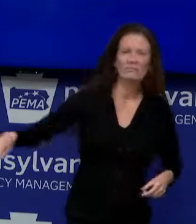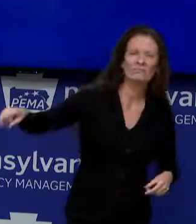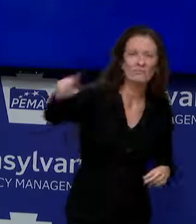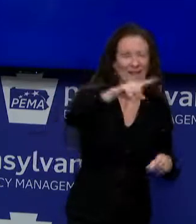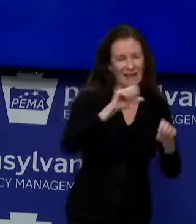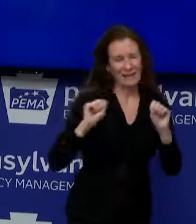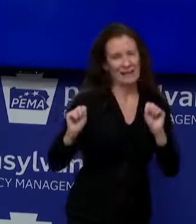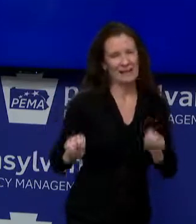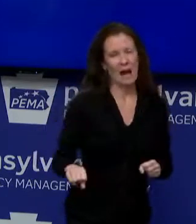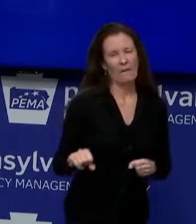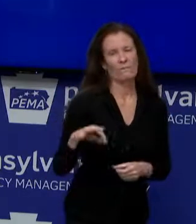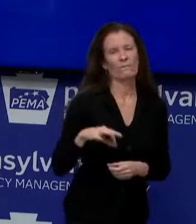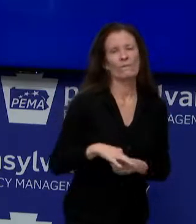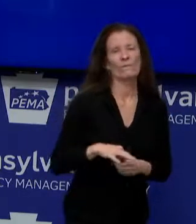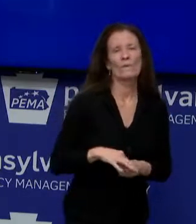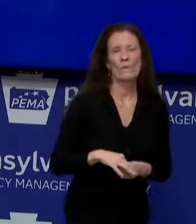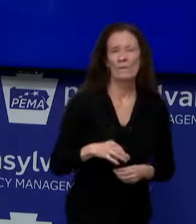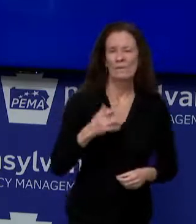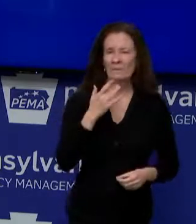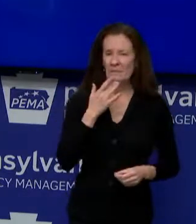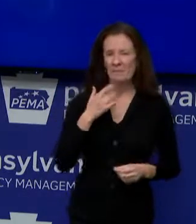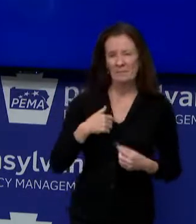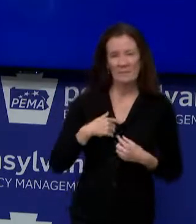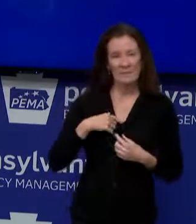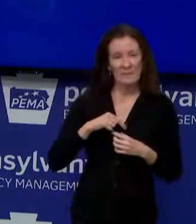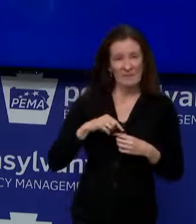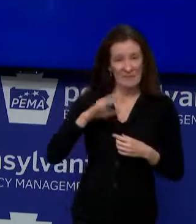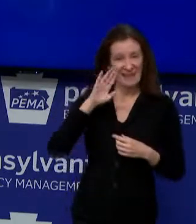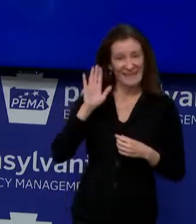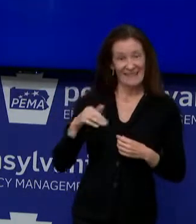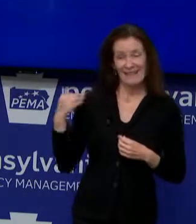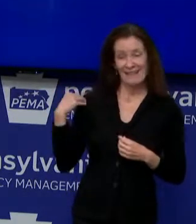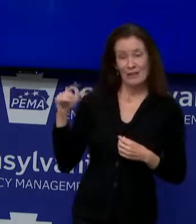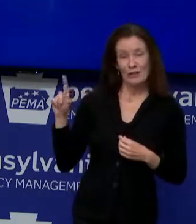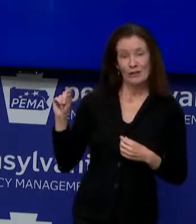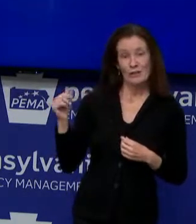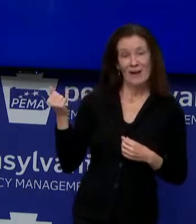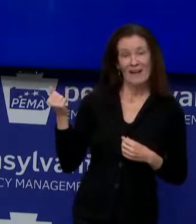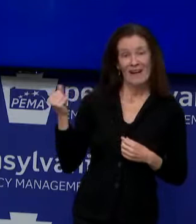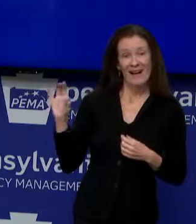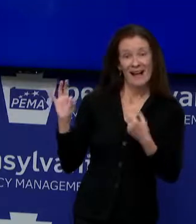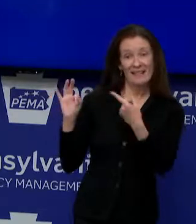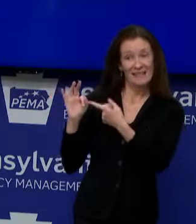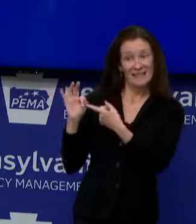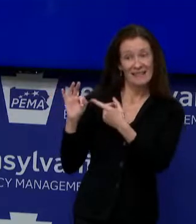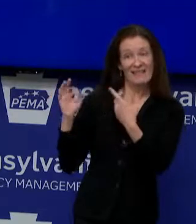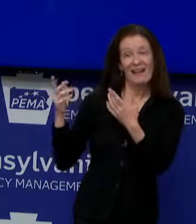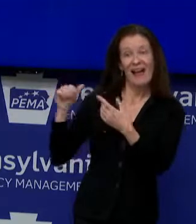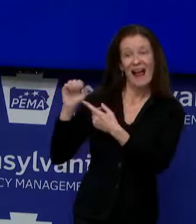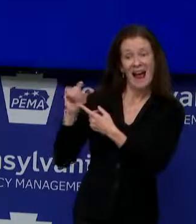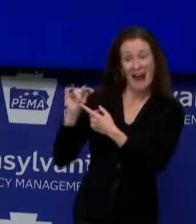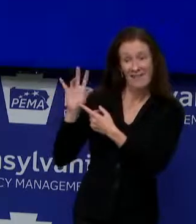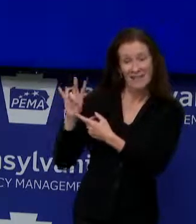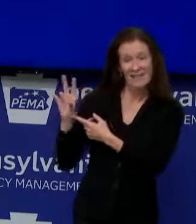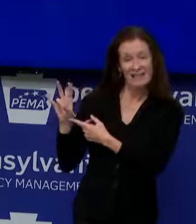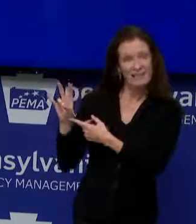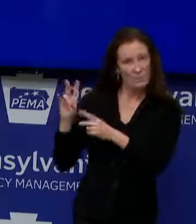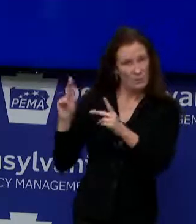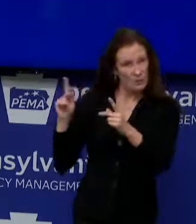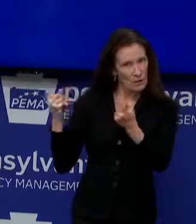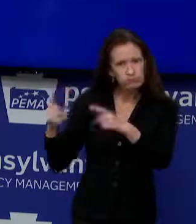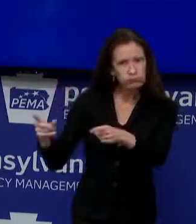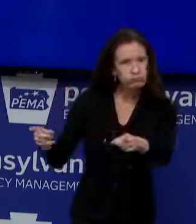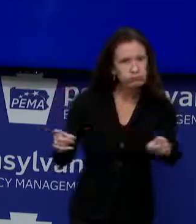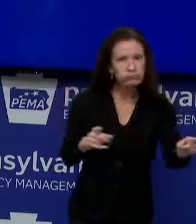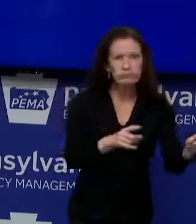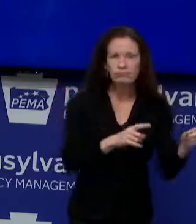out of 2019, we all seem to be on the same page. There was a lot of talk about pre-canvassing, about extending